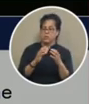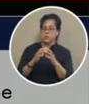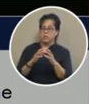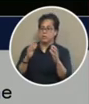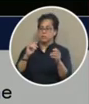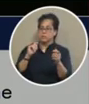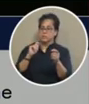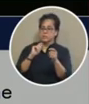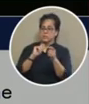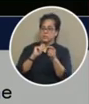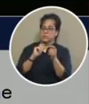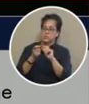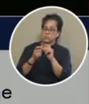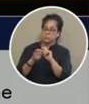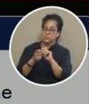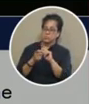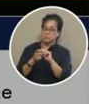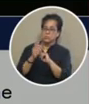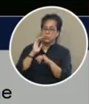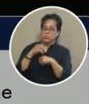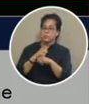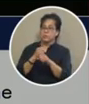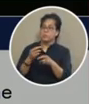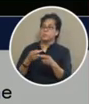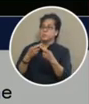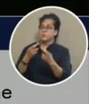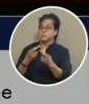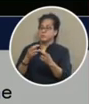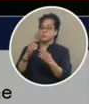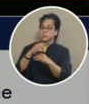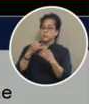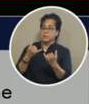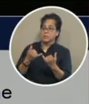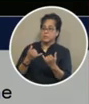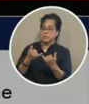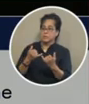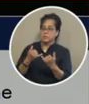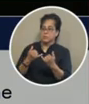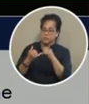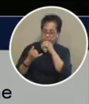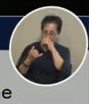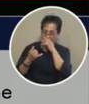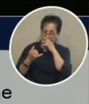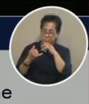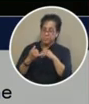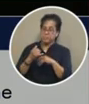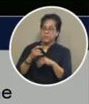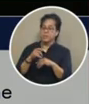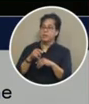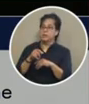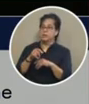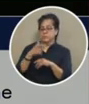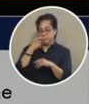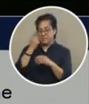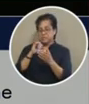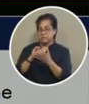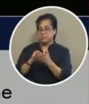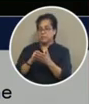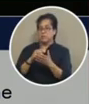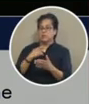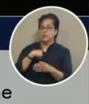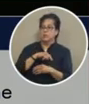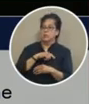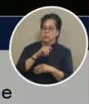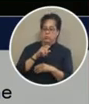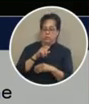that we'll be making and the recommendations we'll be making today that need to be made are as a result of that we're going to